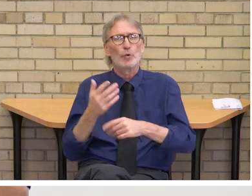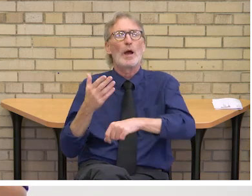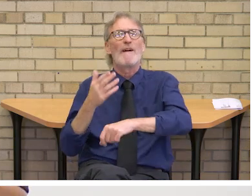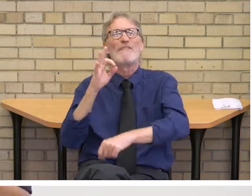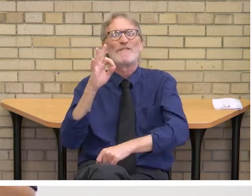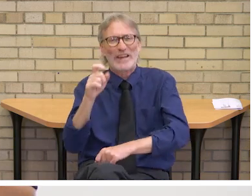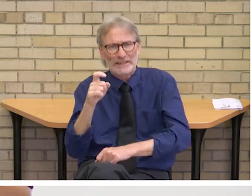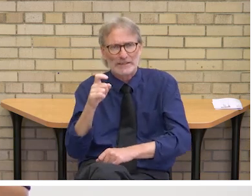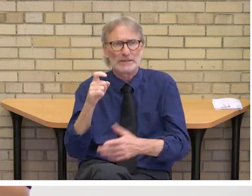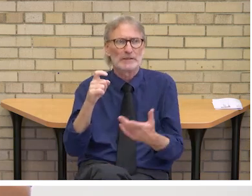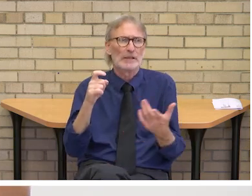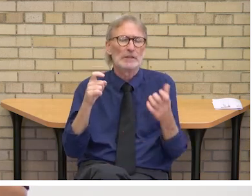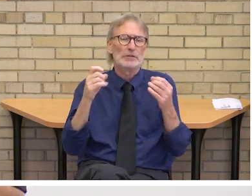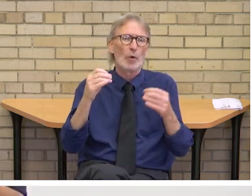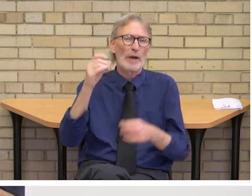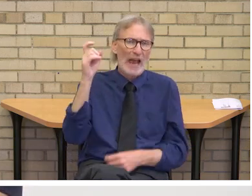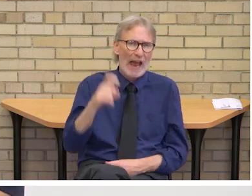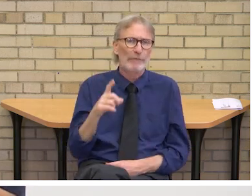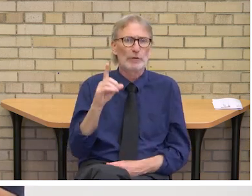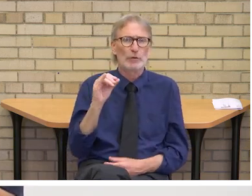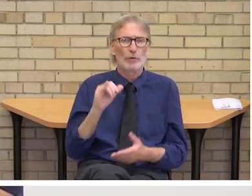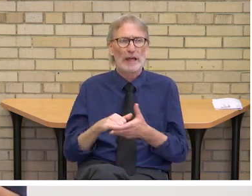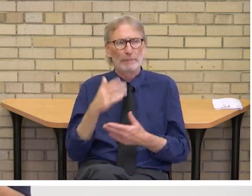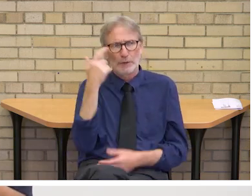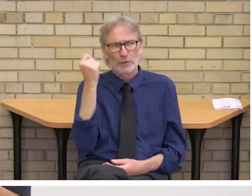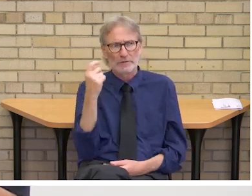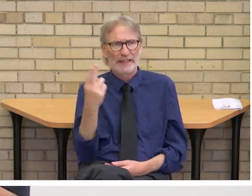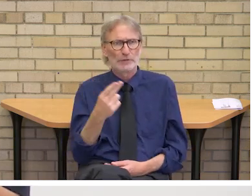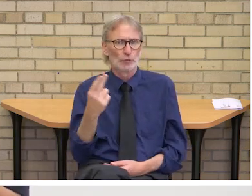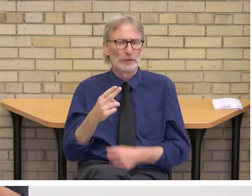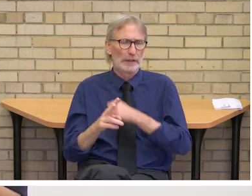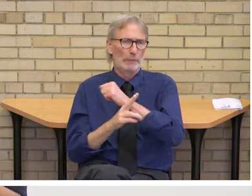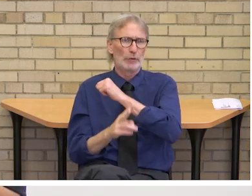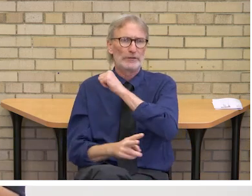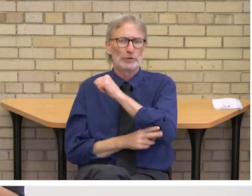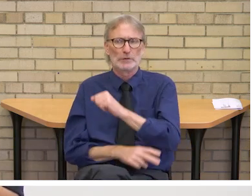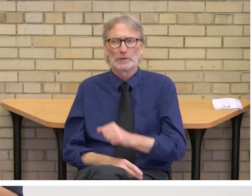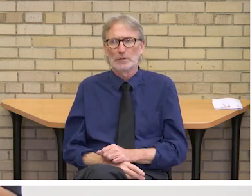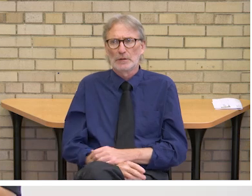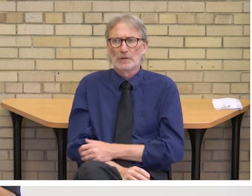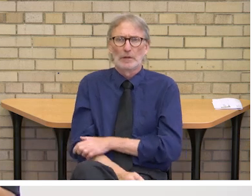bridge. And so then we have to do that because it's a historic bridge.